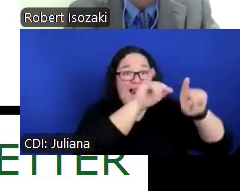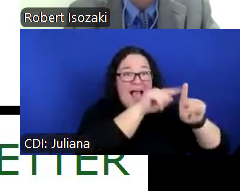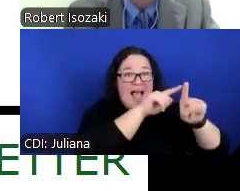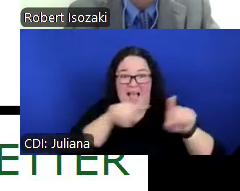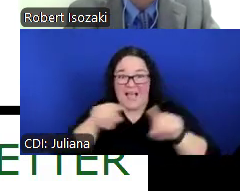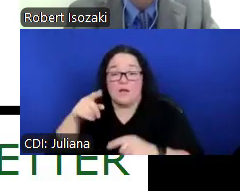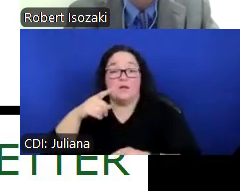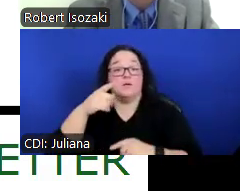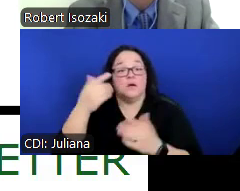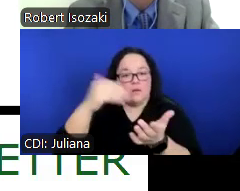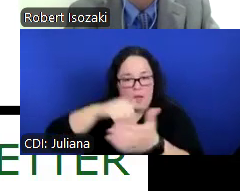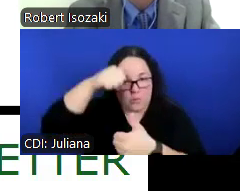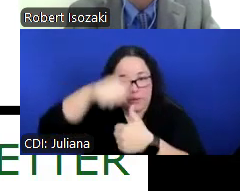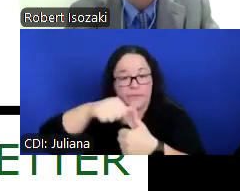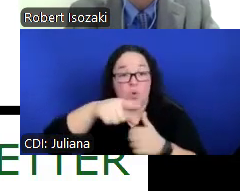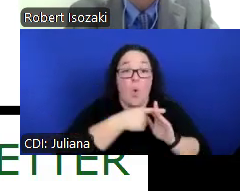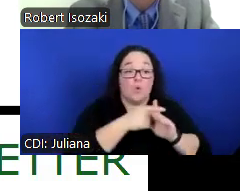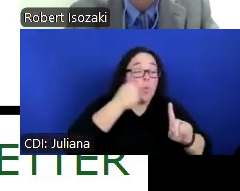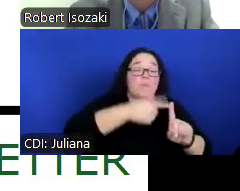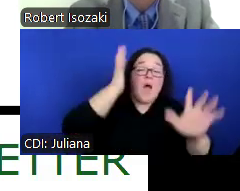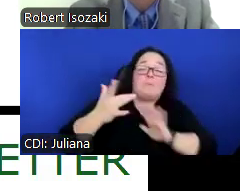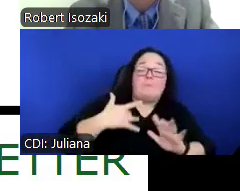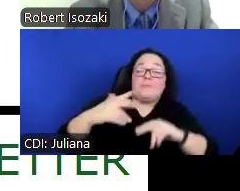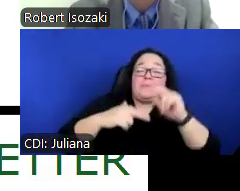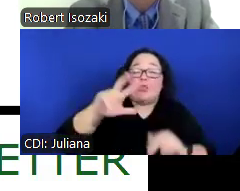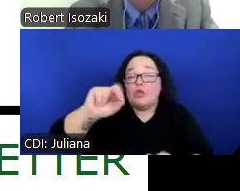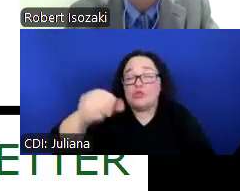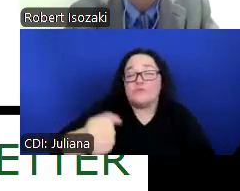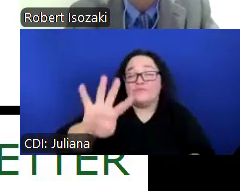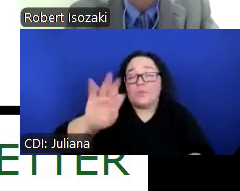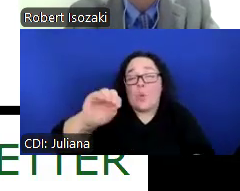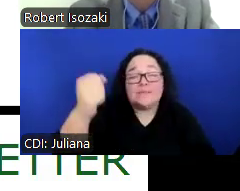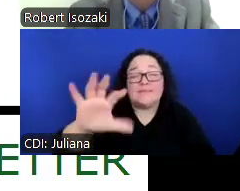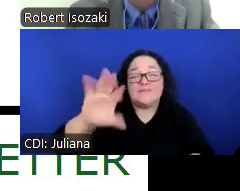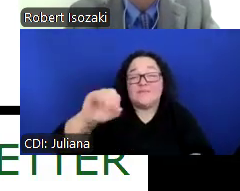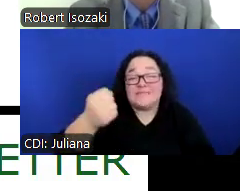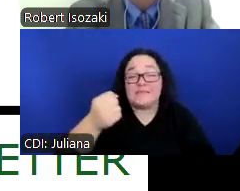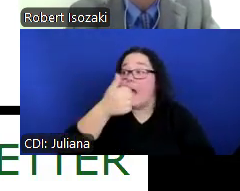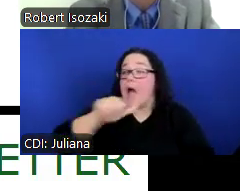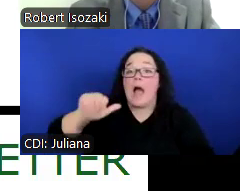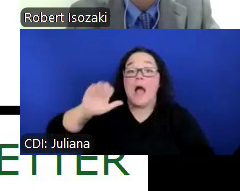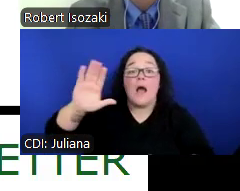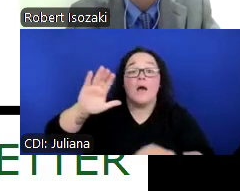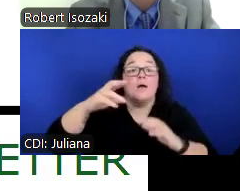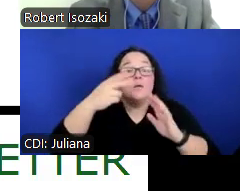is different for rebuilding. So some of that will be eaten up by that 120% as well.